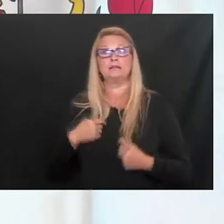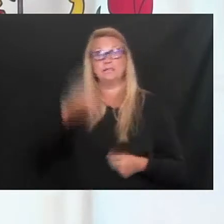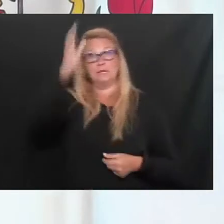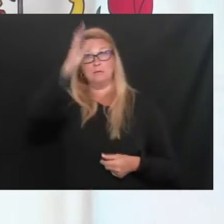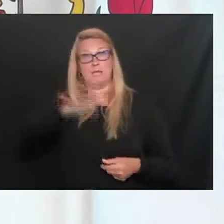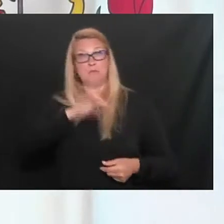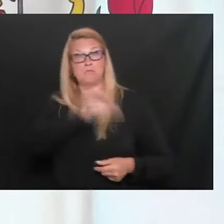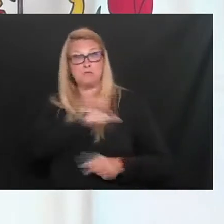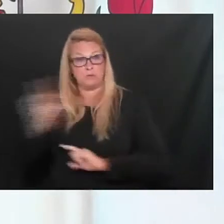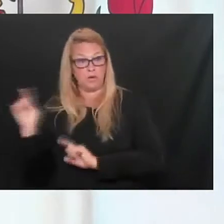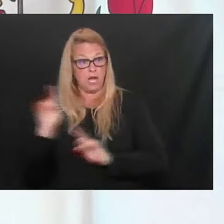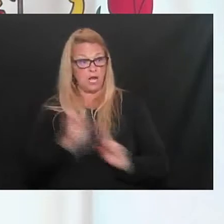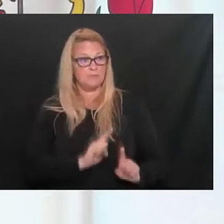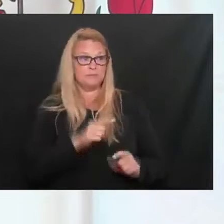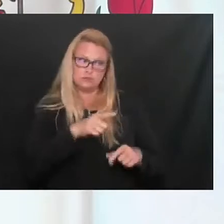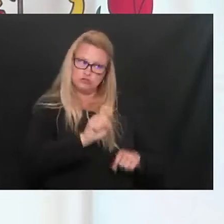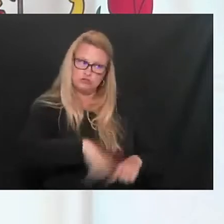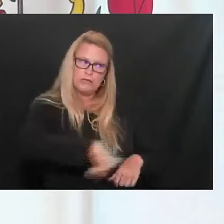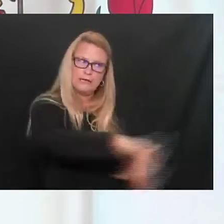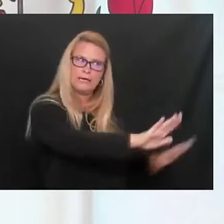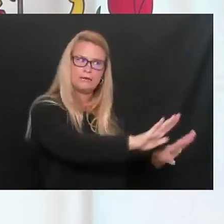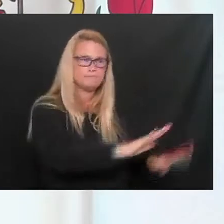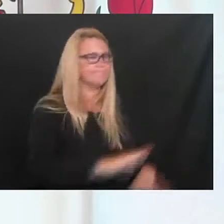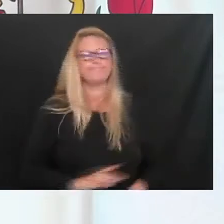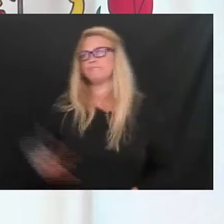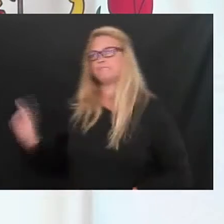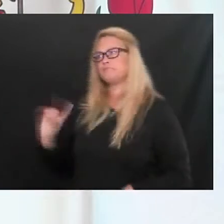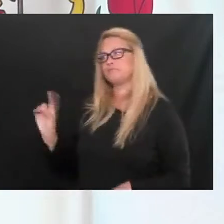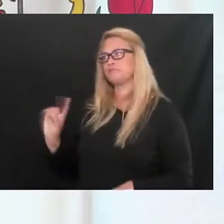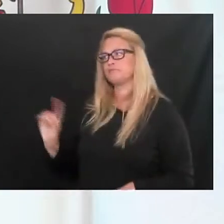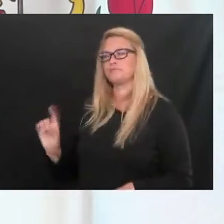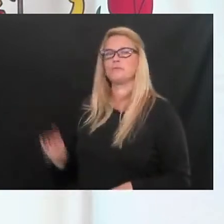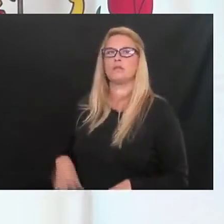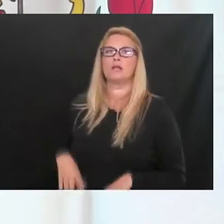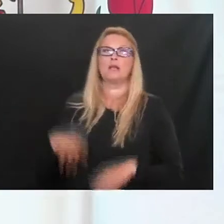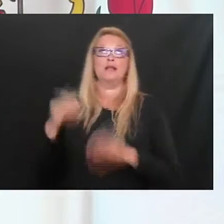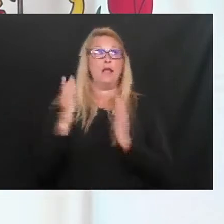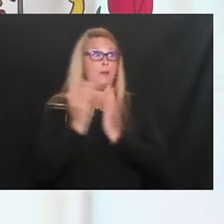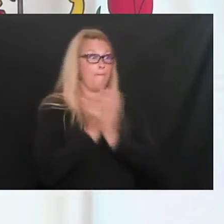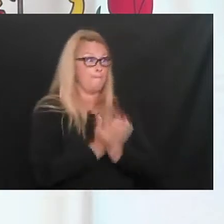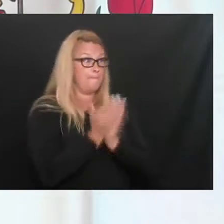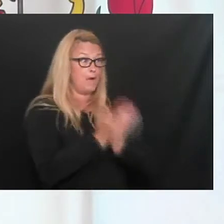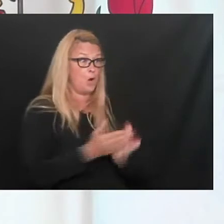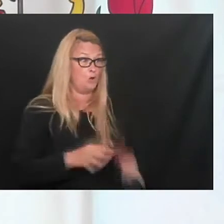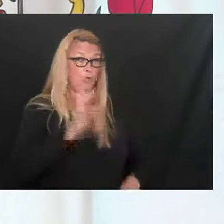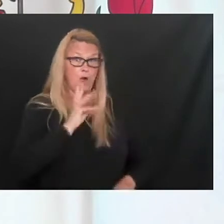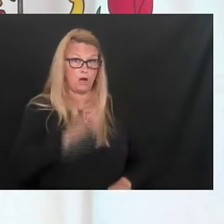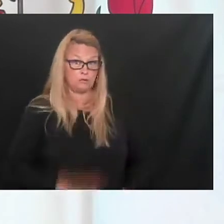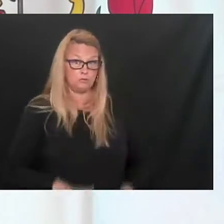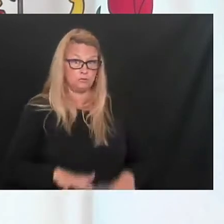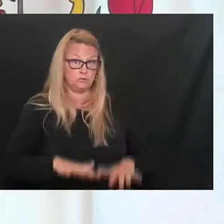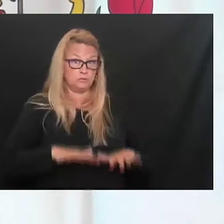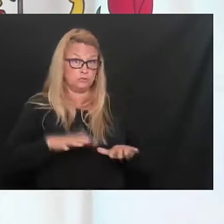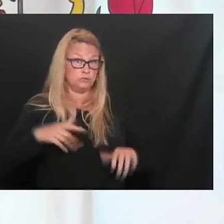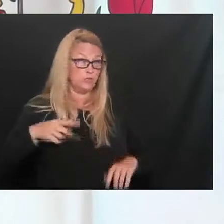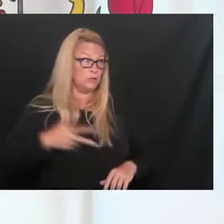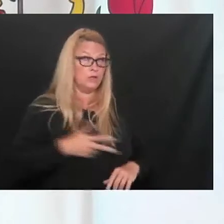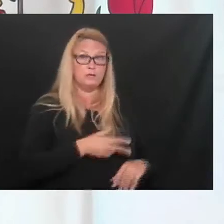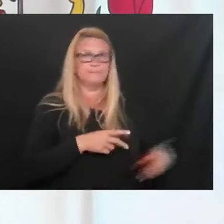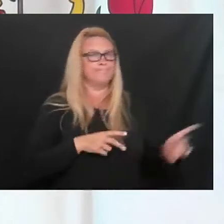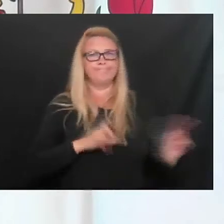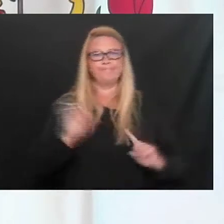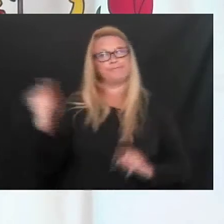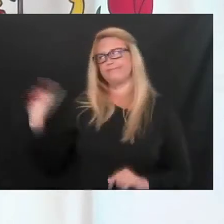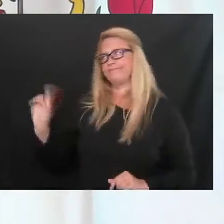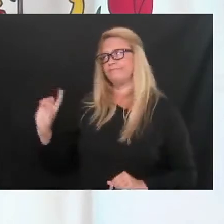came and asked him to leave. He didn't leave. Then they sent a boat when the water was coming up. He still didn't leave. And then they sent a